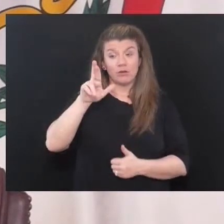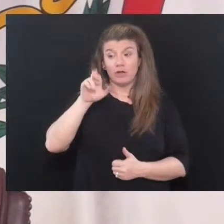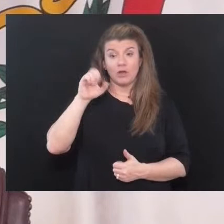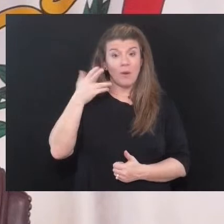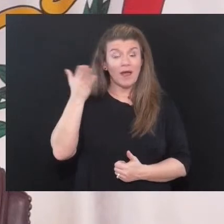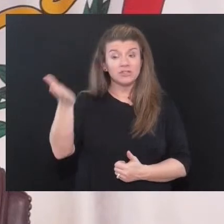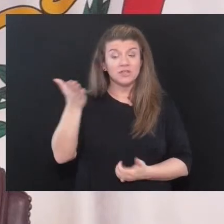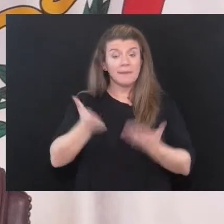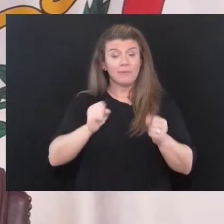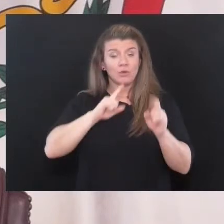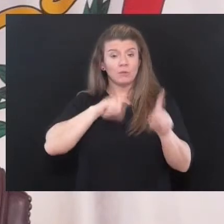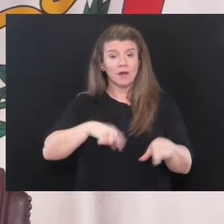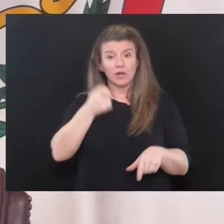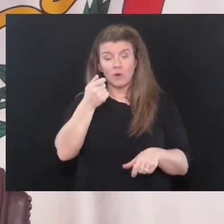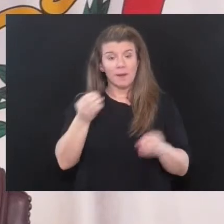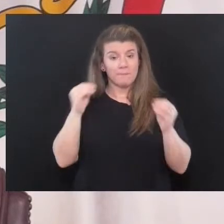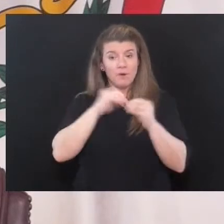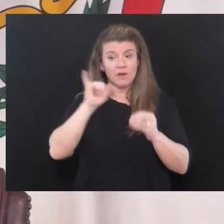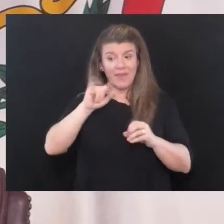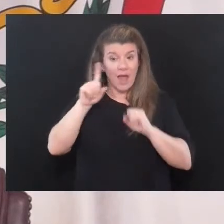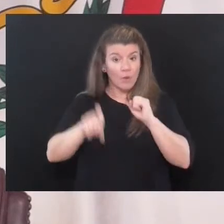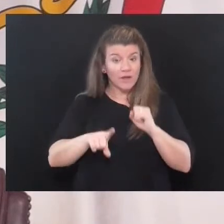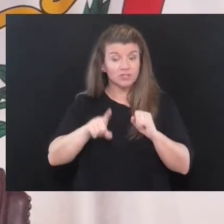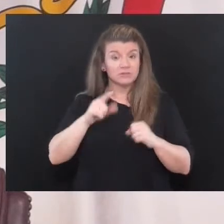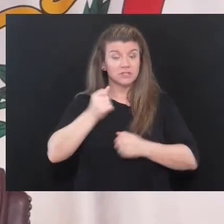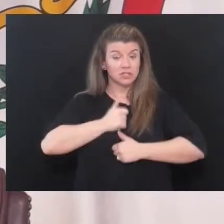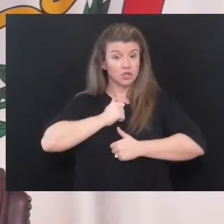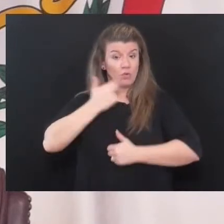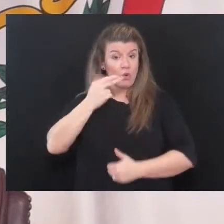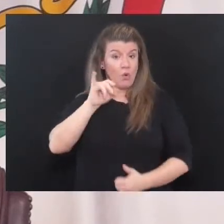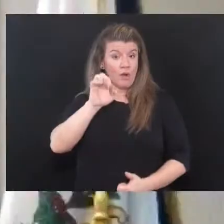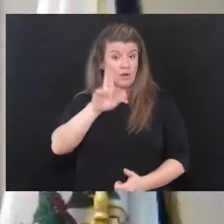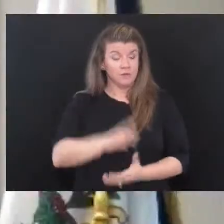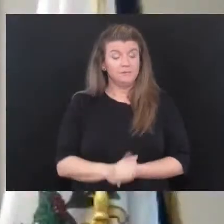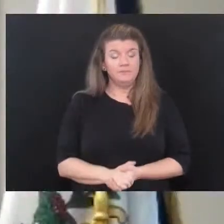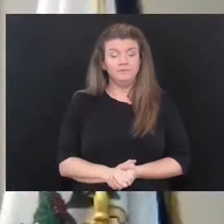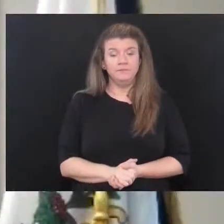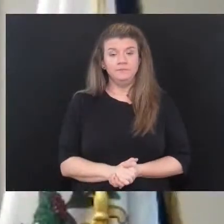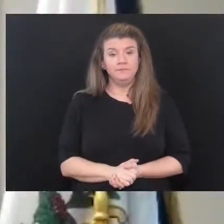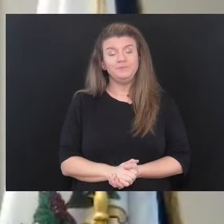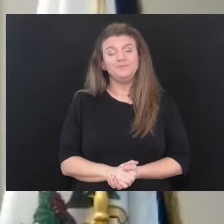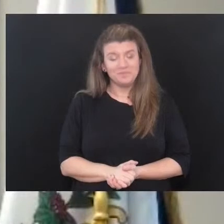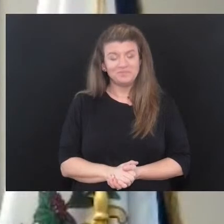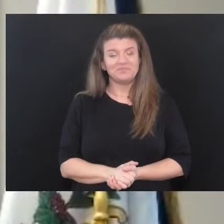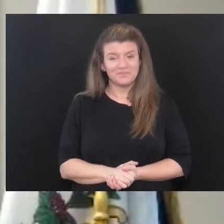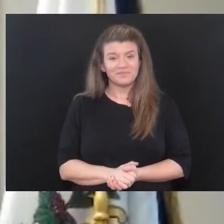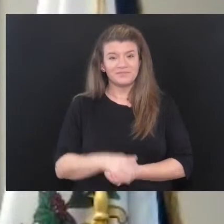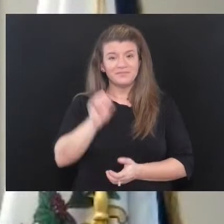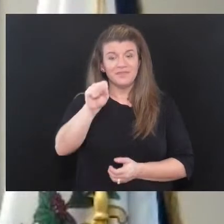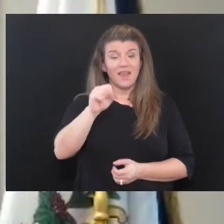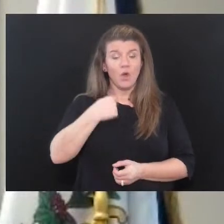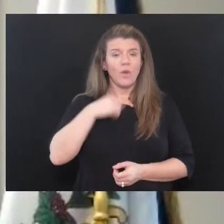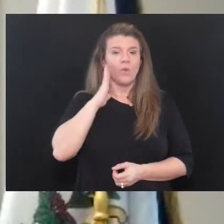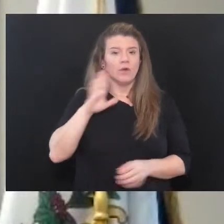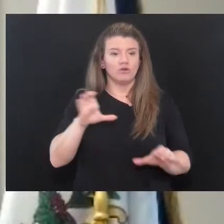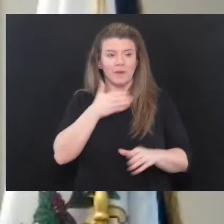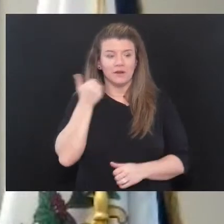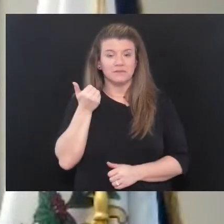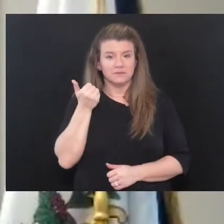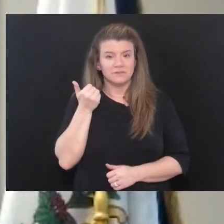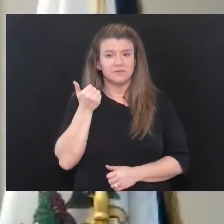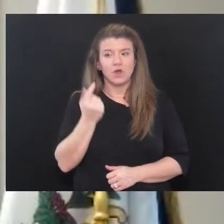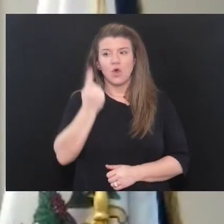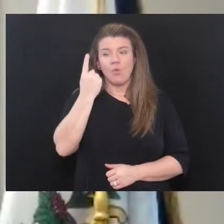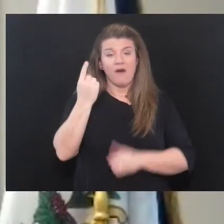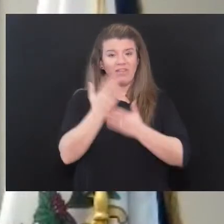can respond a little bit to the question, and then General Hoyer. Yes, sir, Governor, and we will do better. One of the